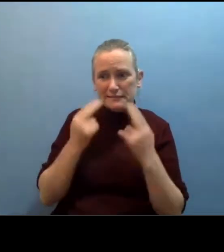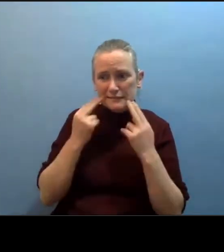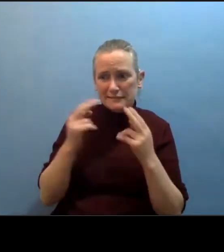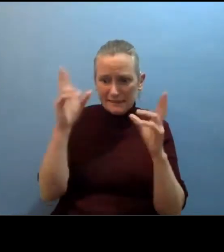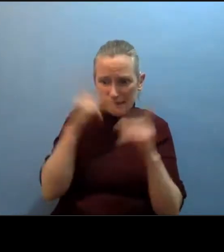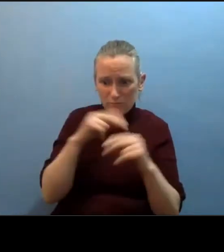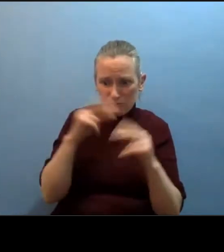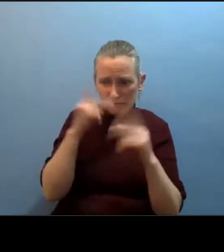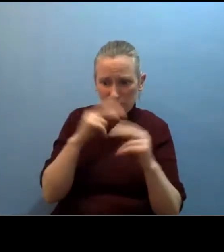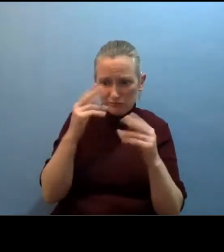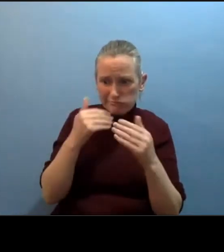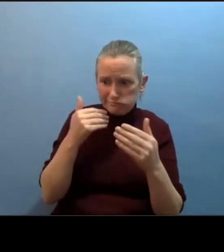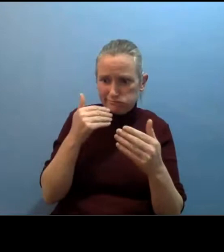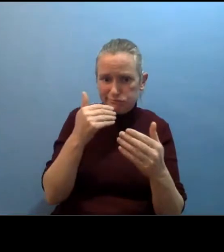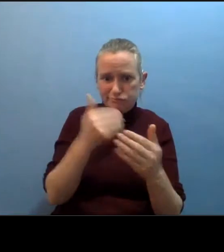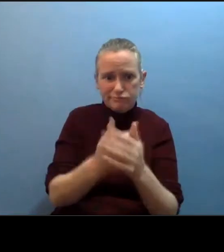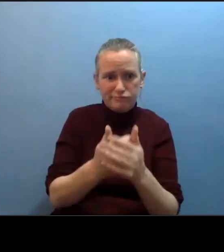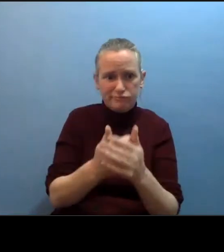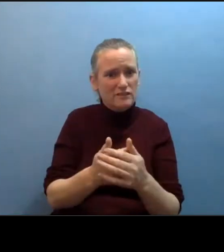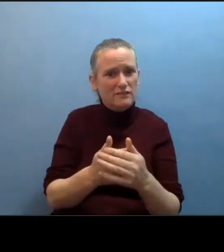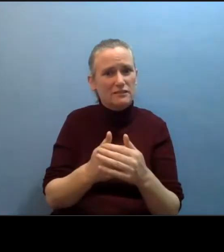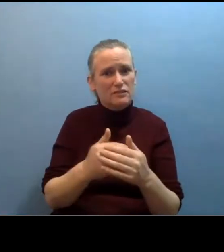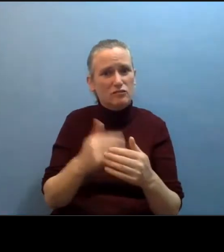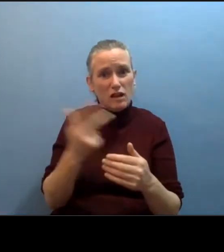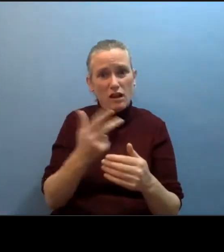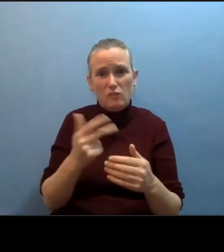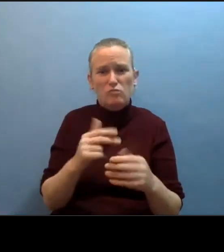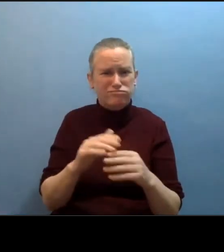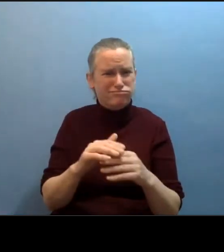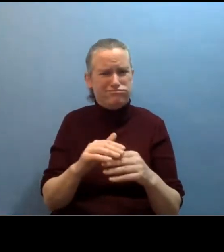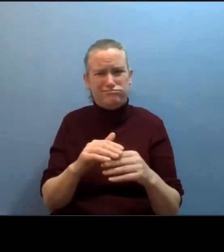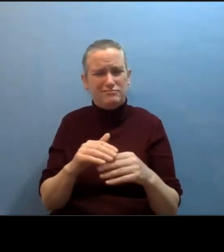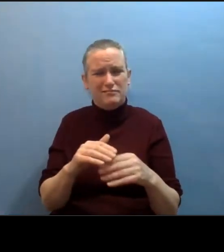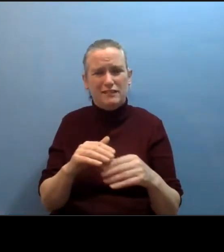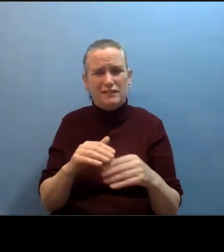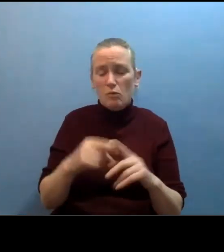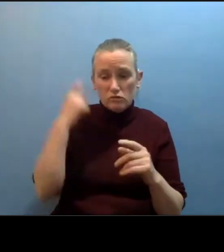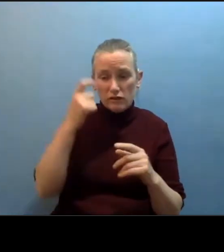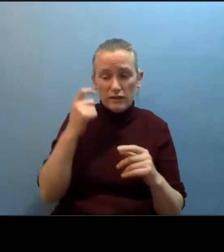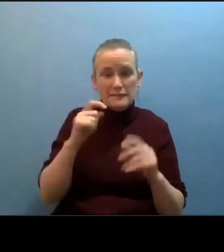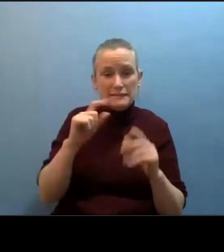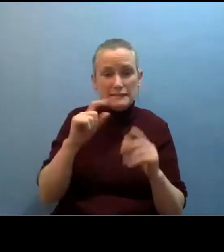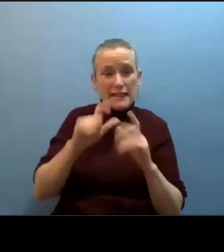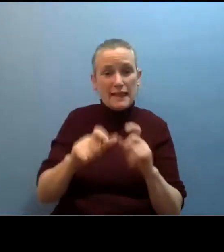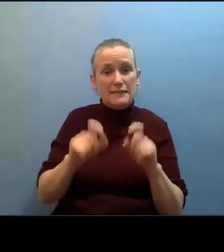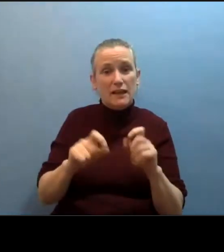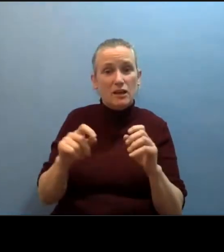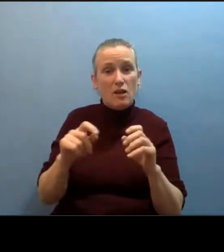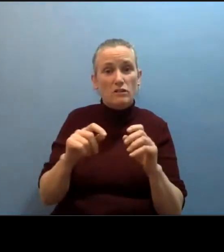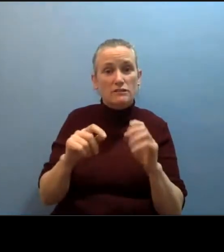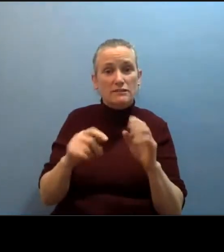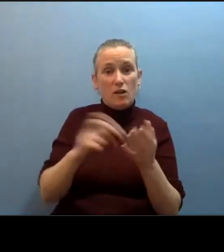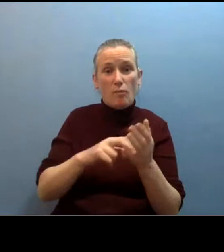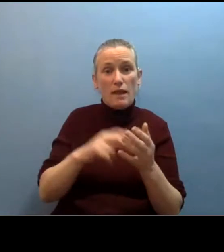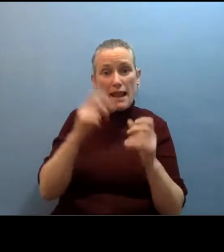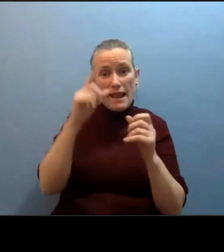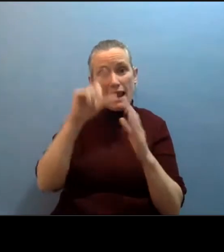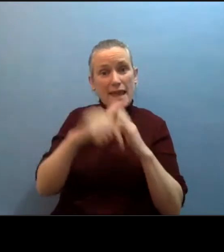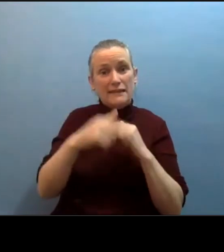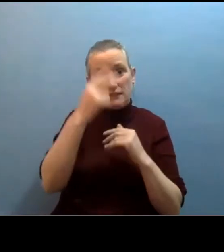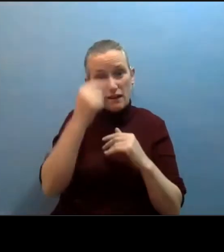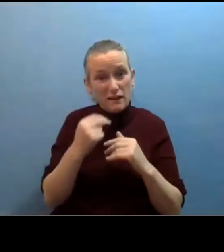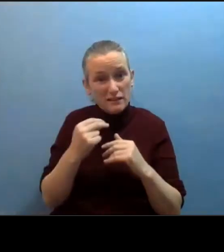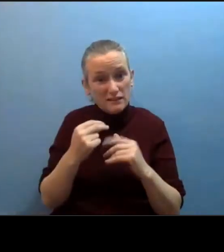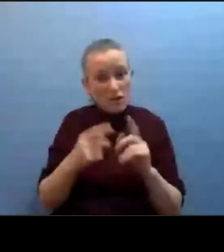it is quite unusual, and I wonder, is he staying up late at night, and is that why, or is it more about low mood